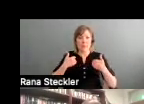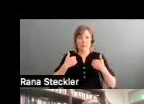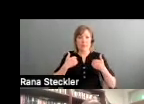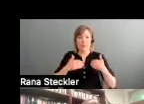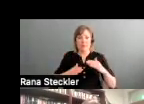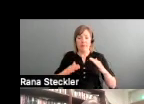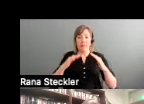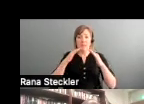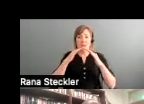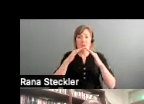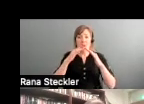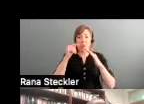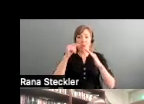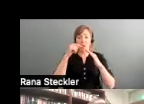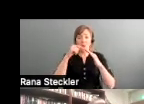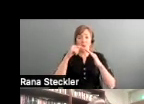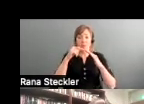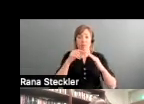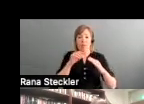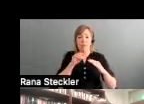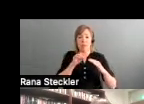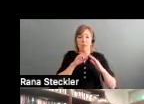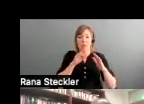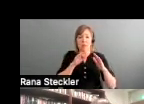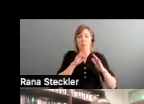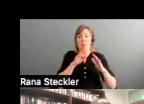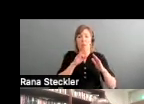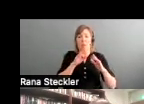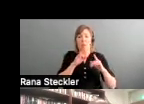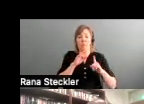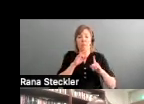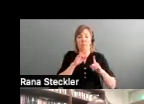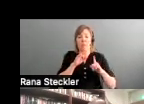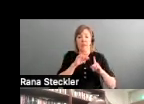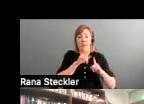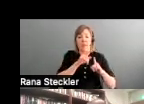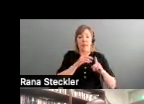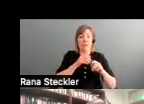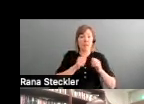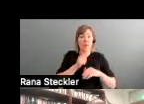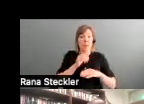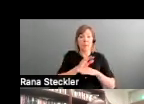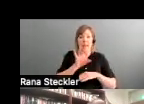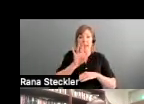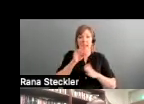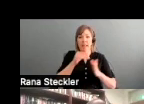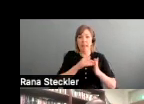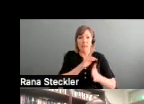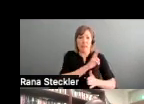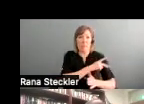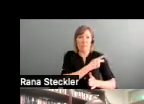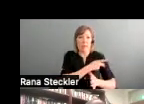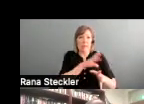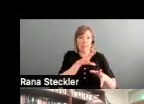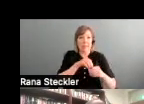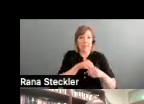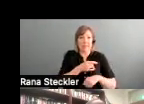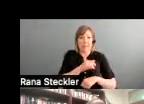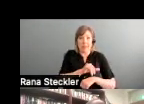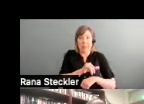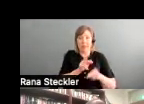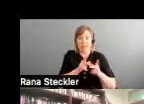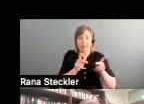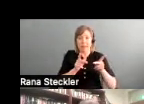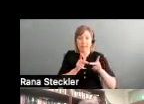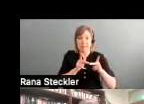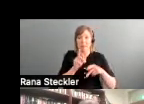have. At its peak, St. Elizabeth's housed approximately 8,000 patients. And this